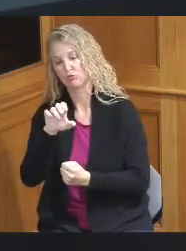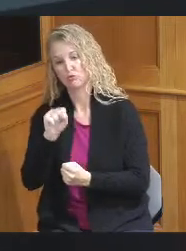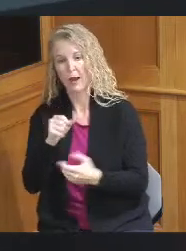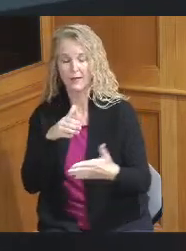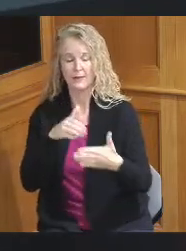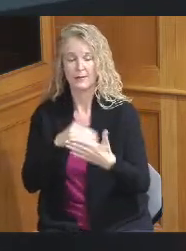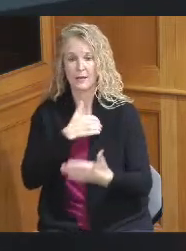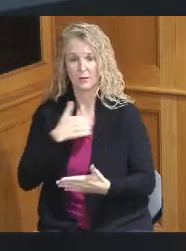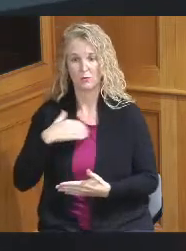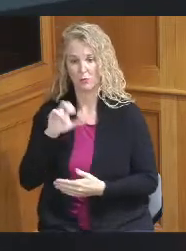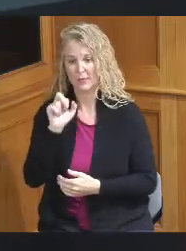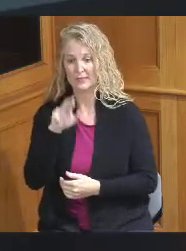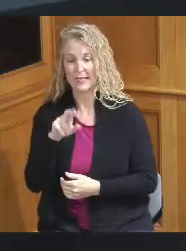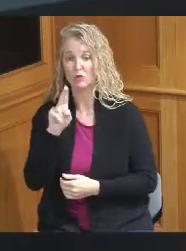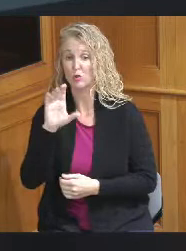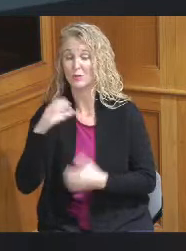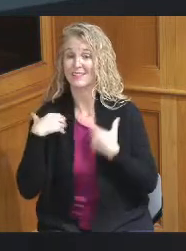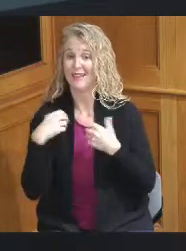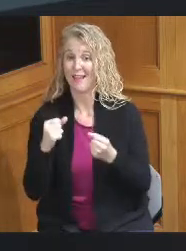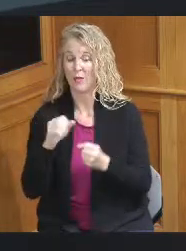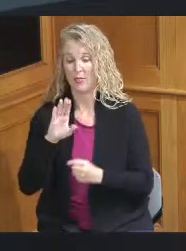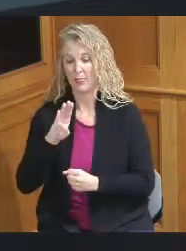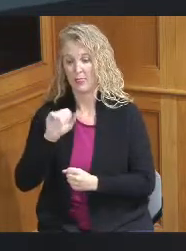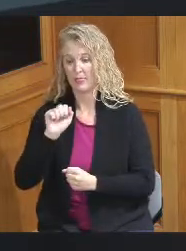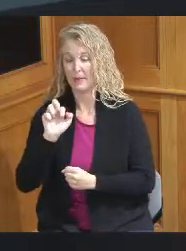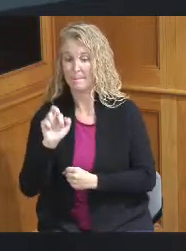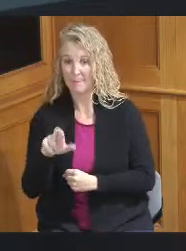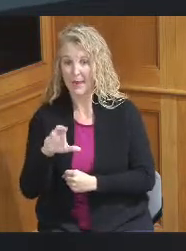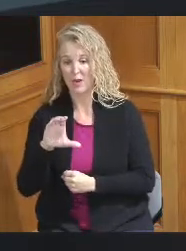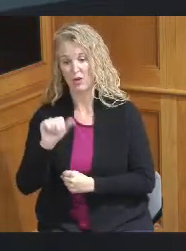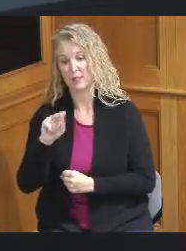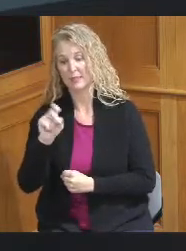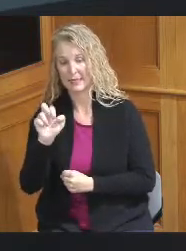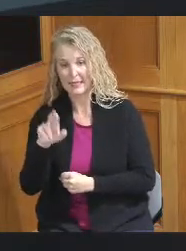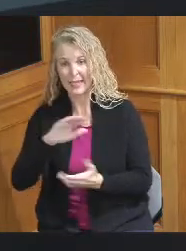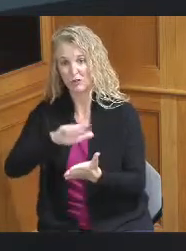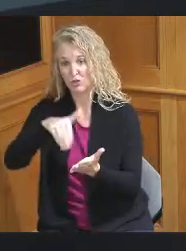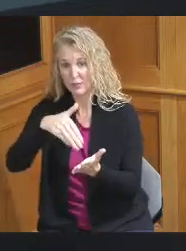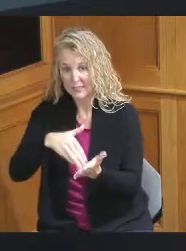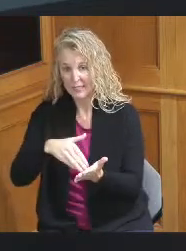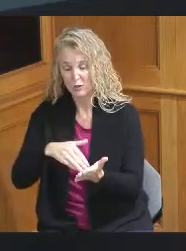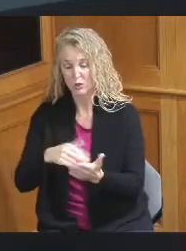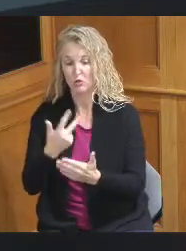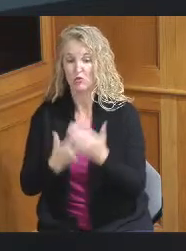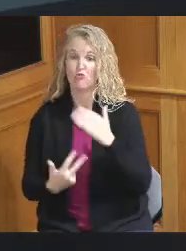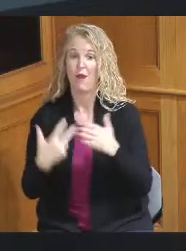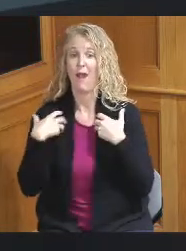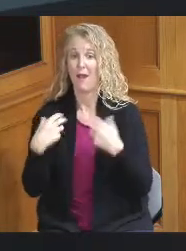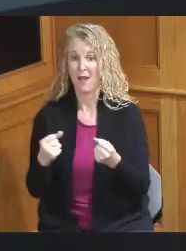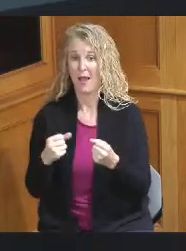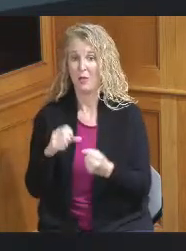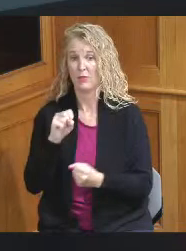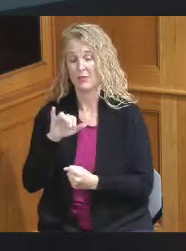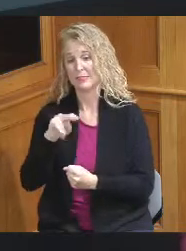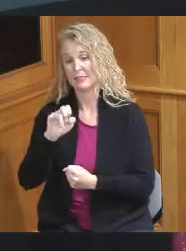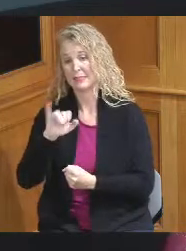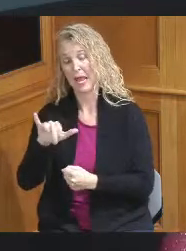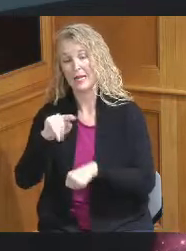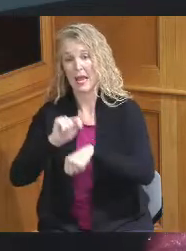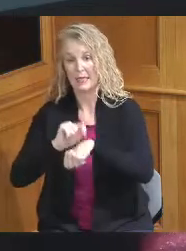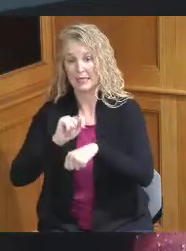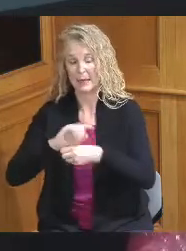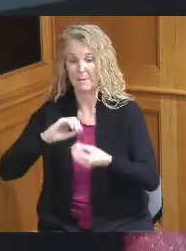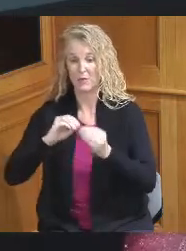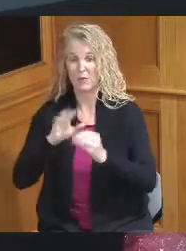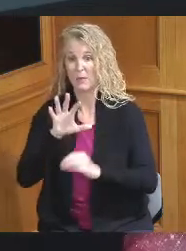Health, the Barrett Cancer Center, TriHealth, Sinai Temple No. 59, Shriners, and